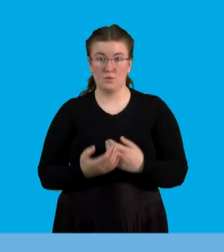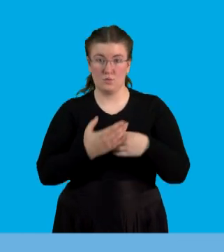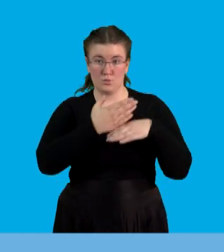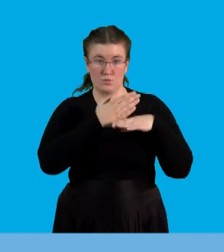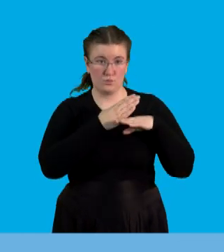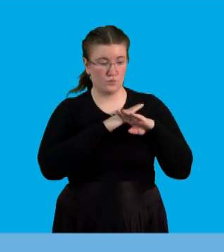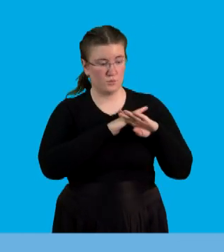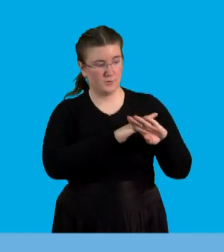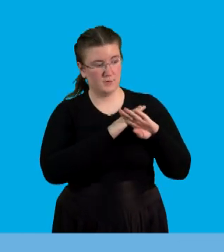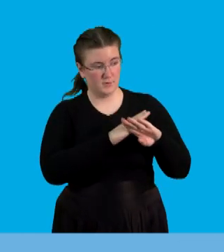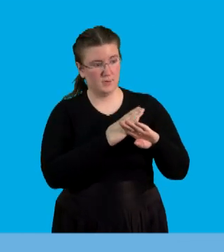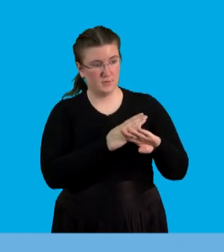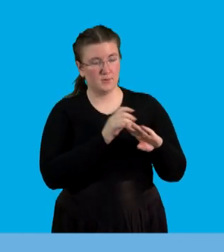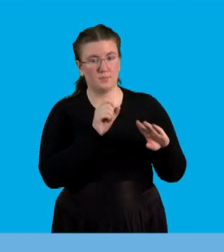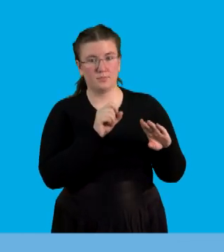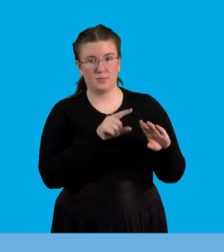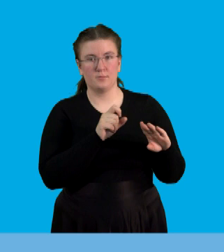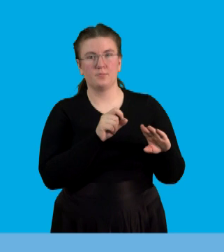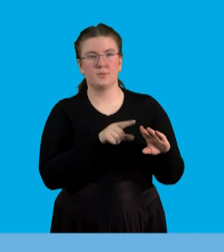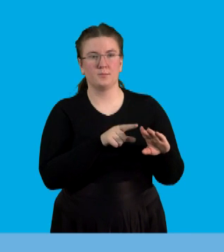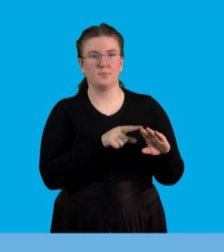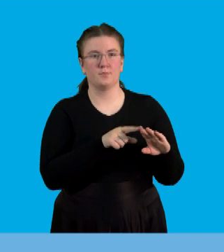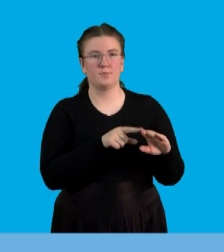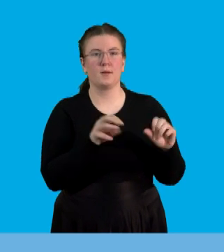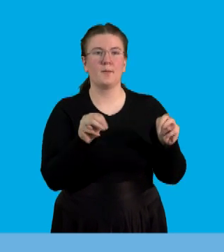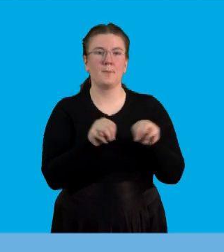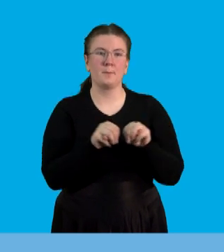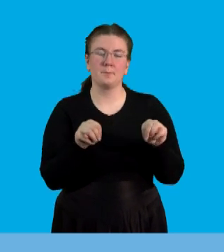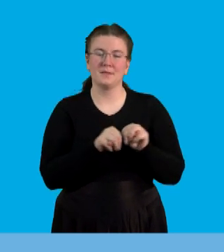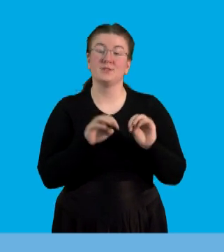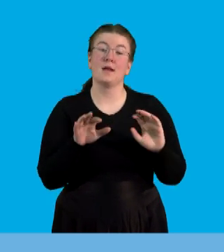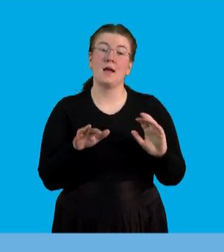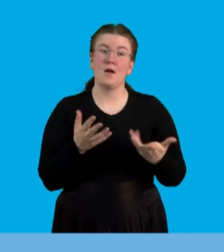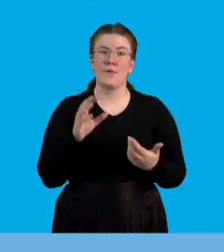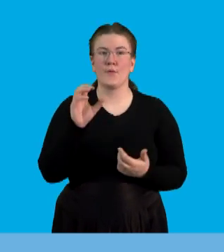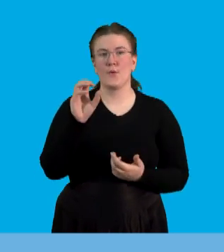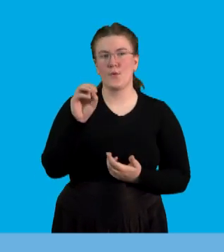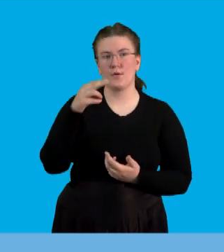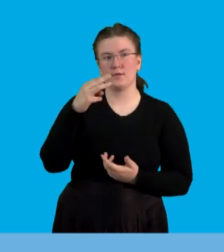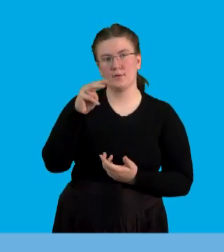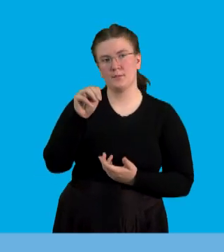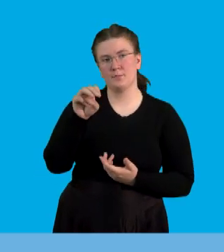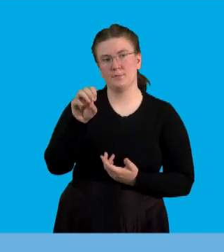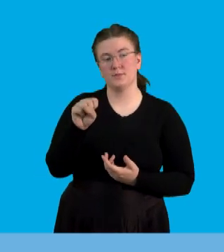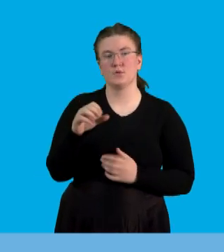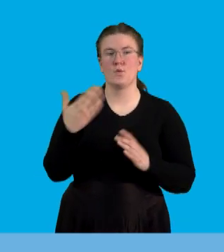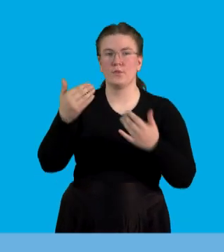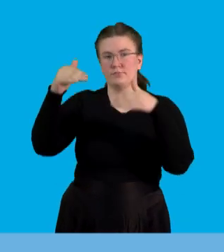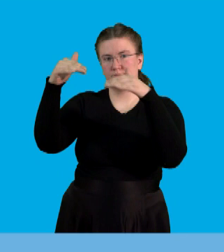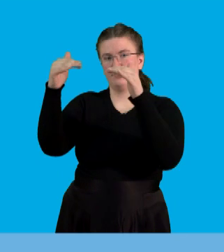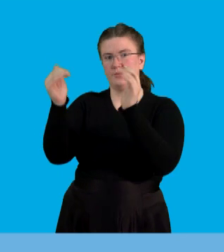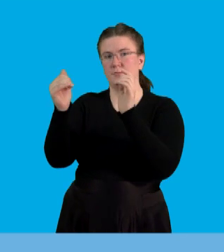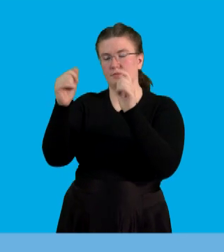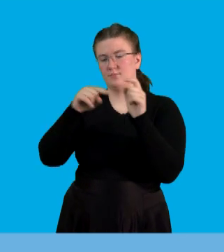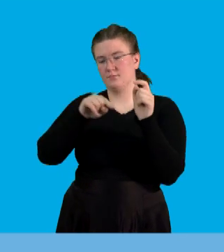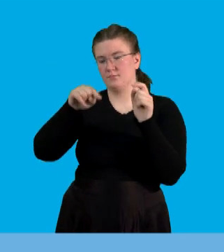resistance a substance offers to the circuit is measured in ohms, or it has a symbol omega there.